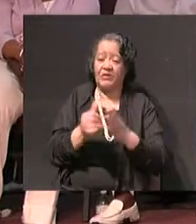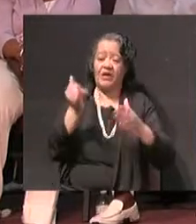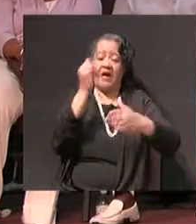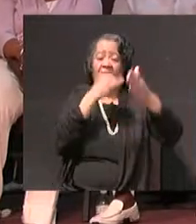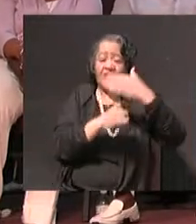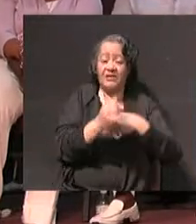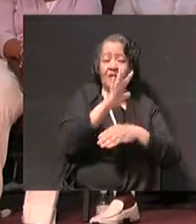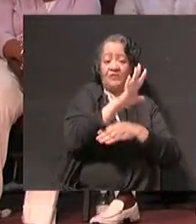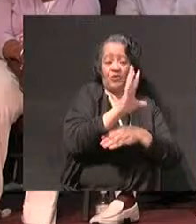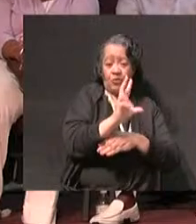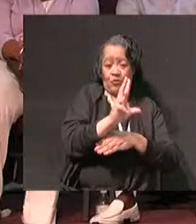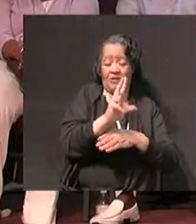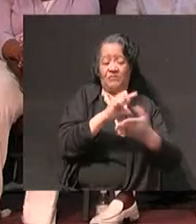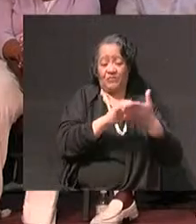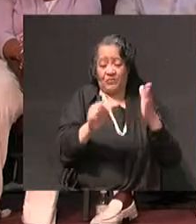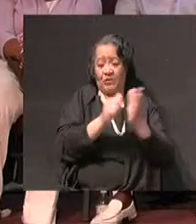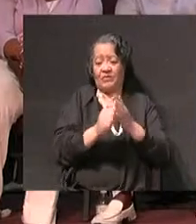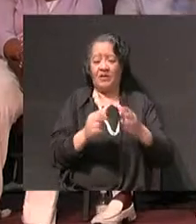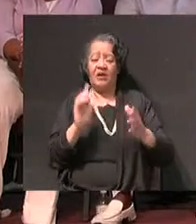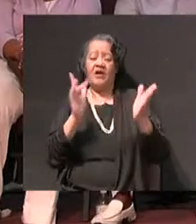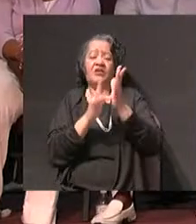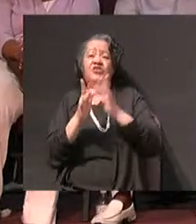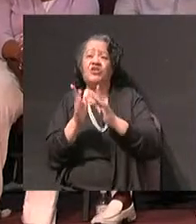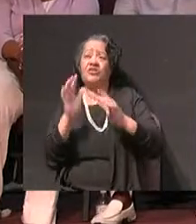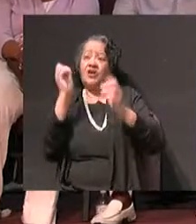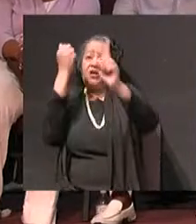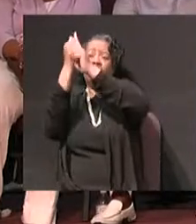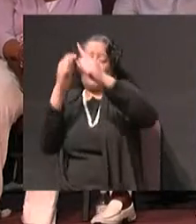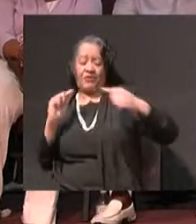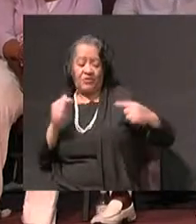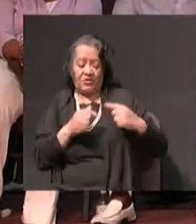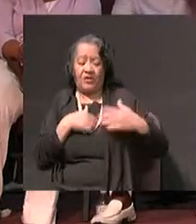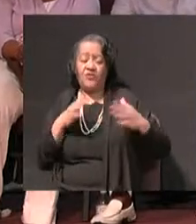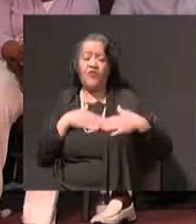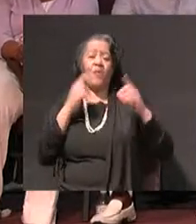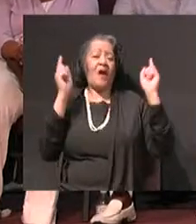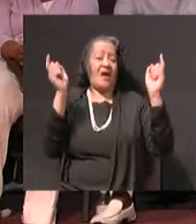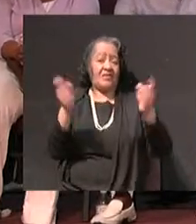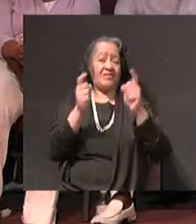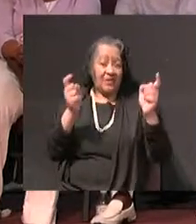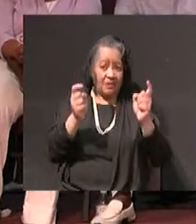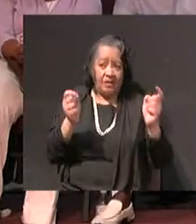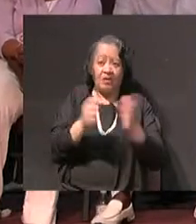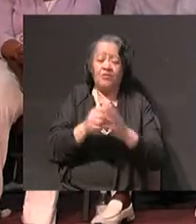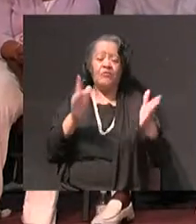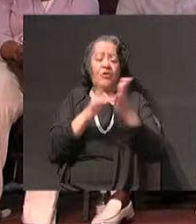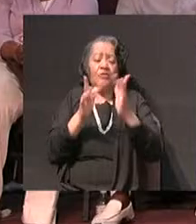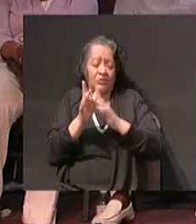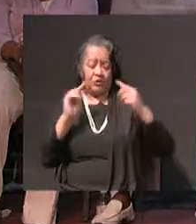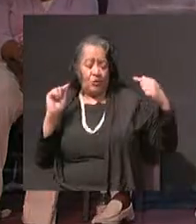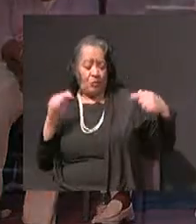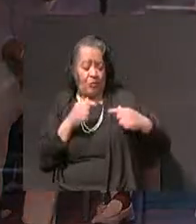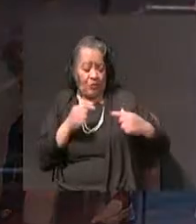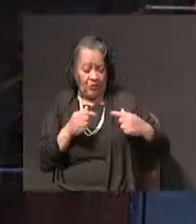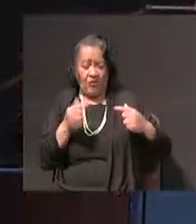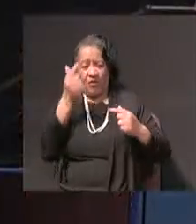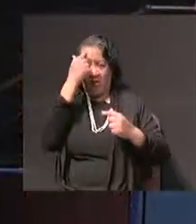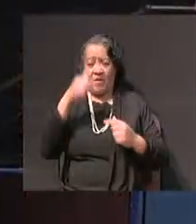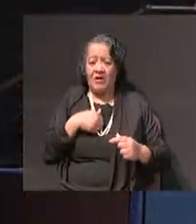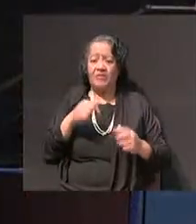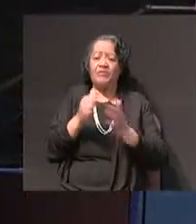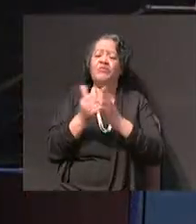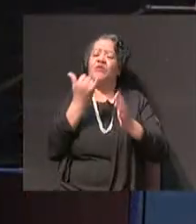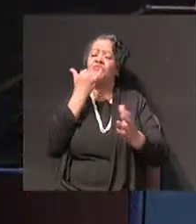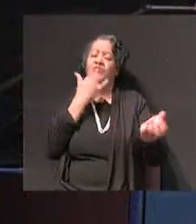53. He was wounded for my transgressions. He was bruised for